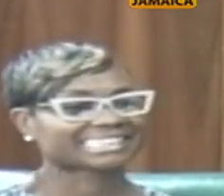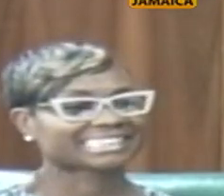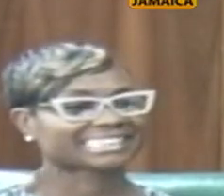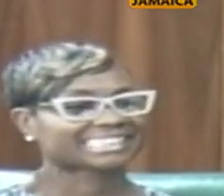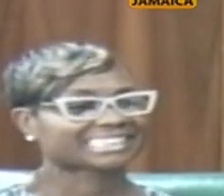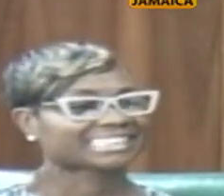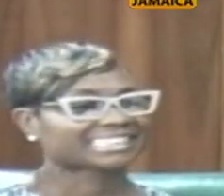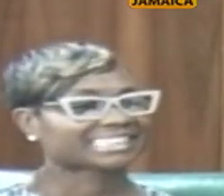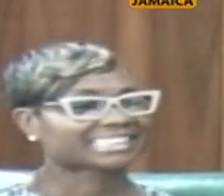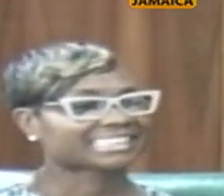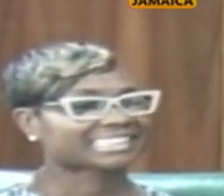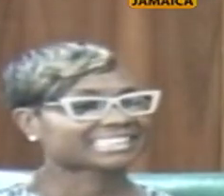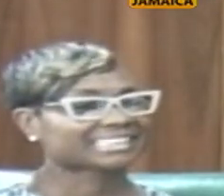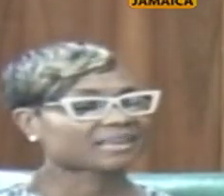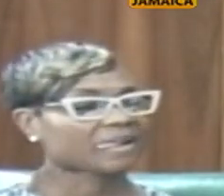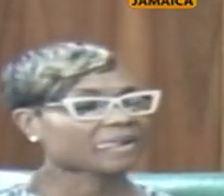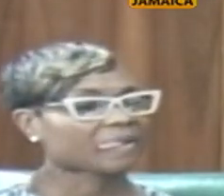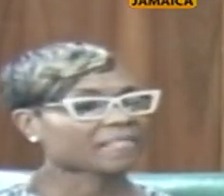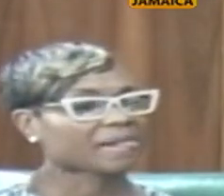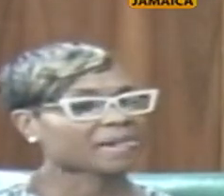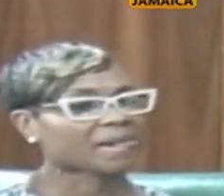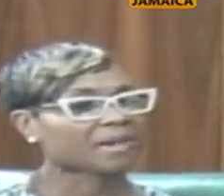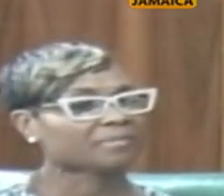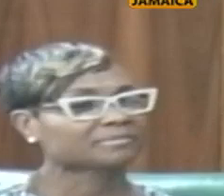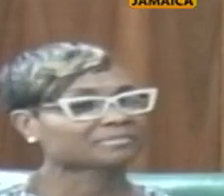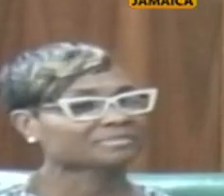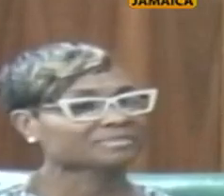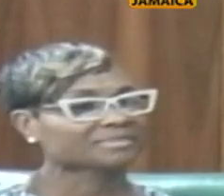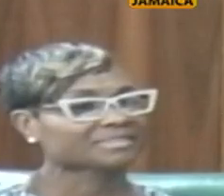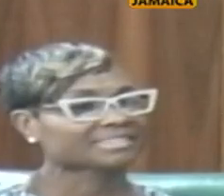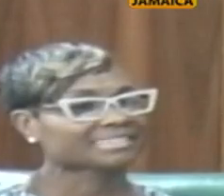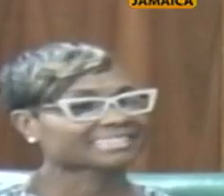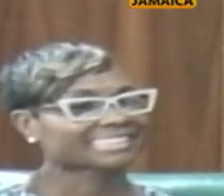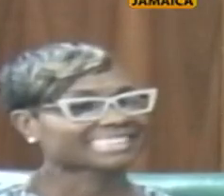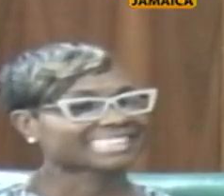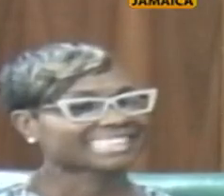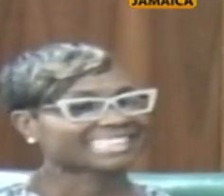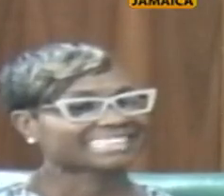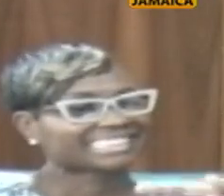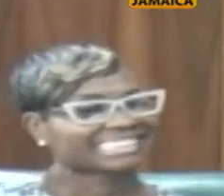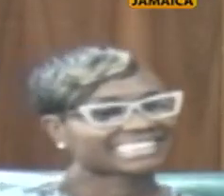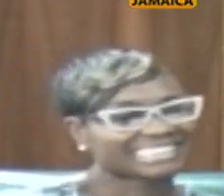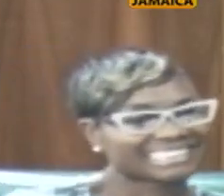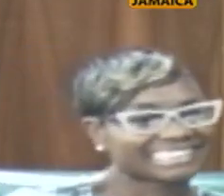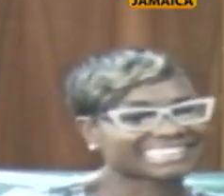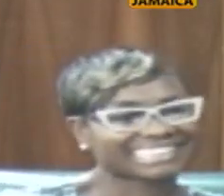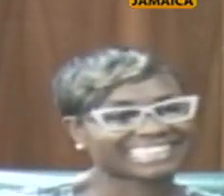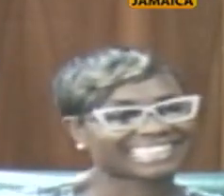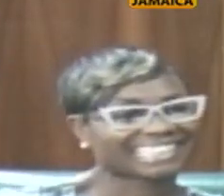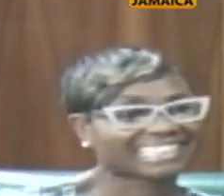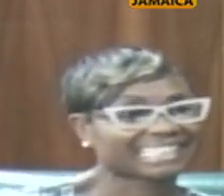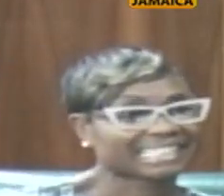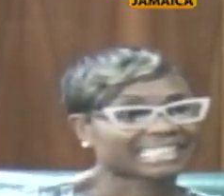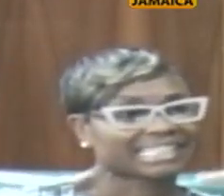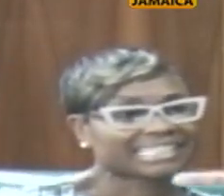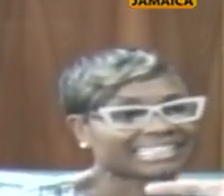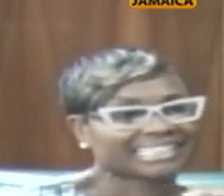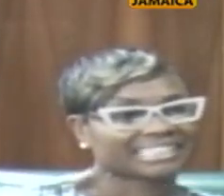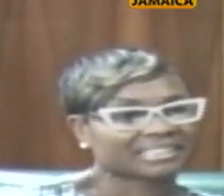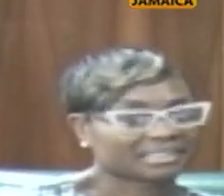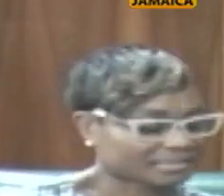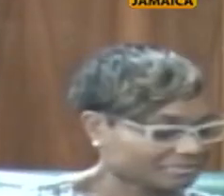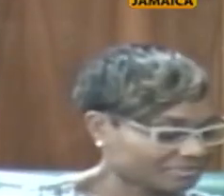Speaker, I'm happy to see that the former Minister of Finance now support the recommendation of the